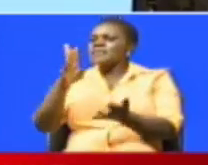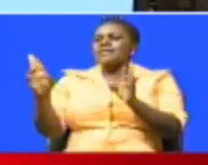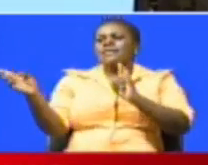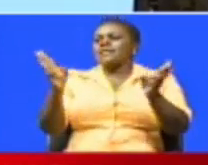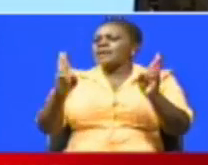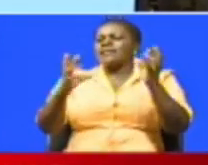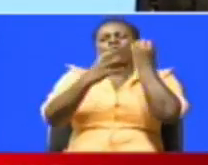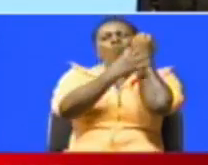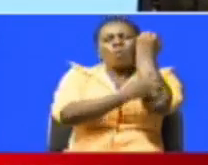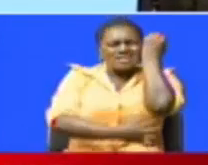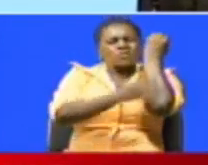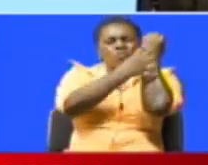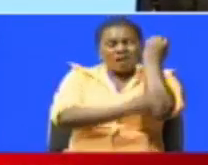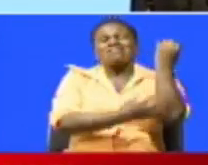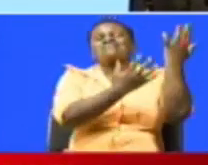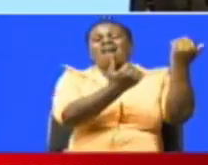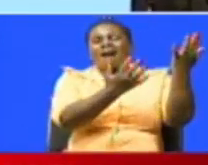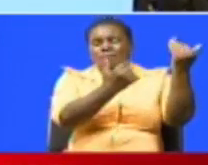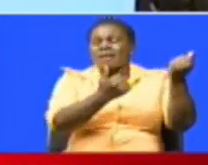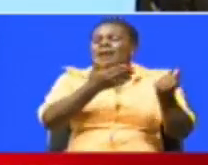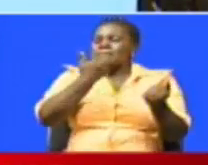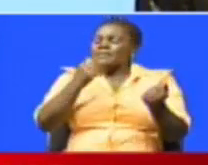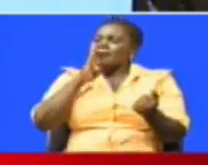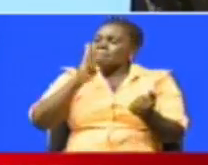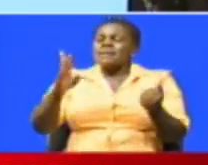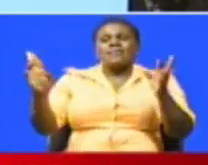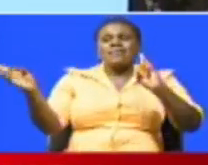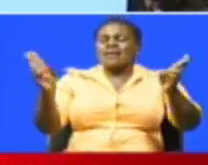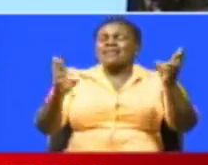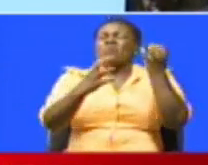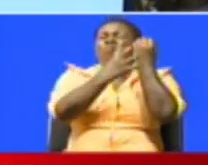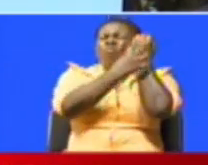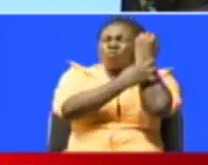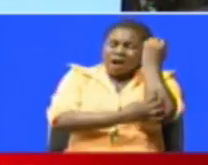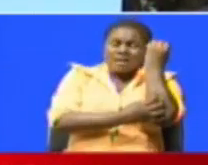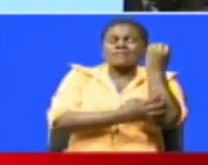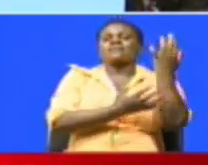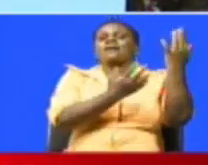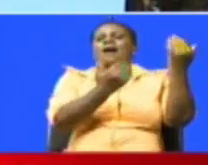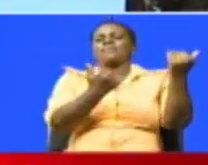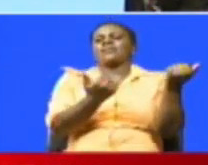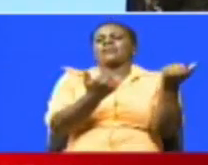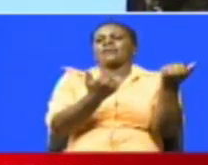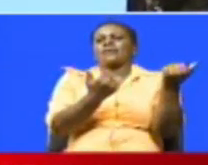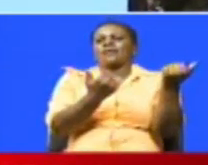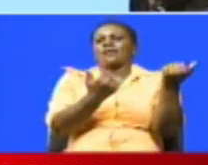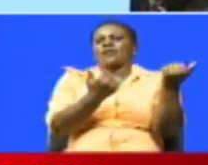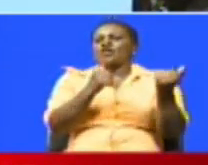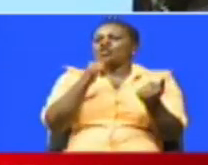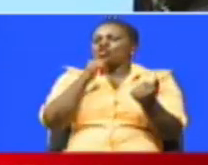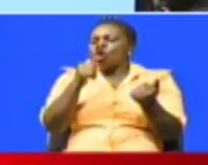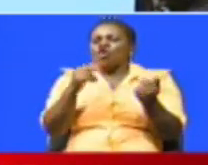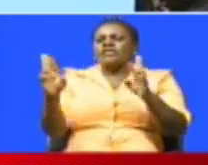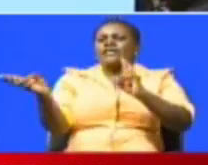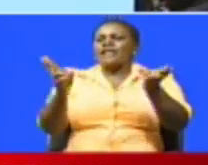for the worst. It is better for us to be ready for any eventuality, rather than start getting